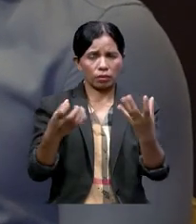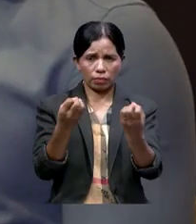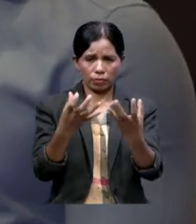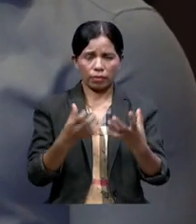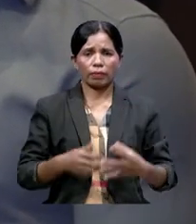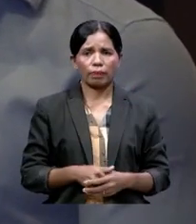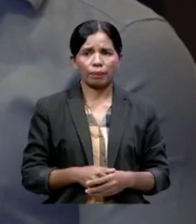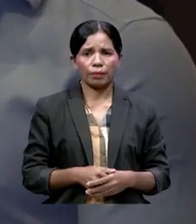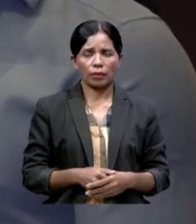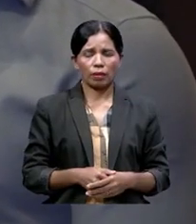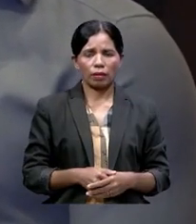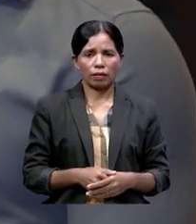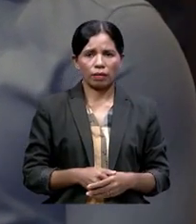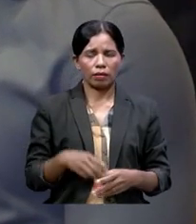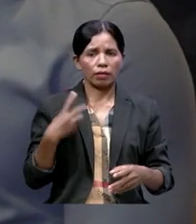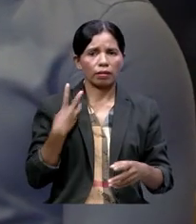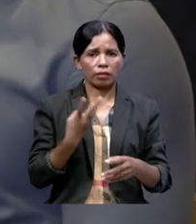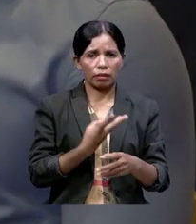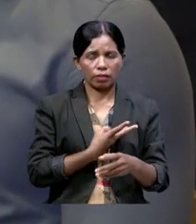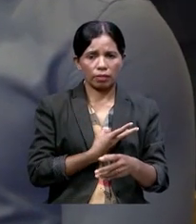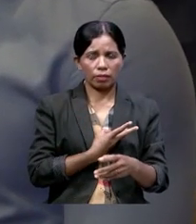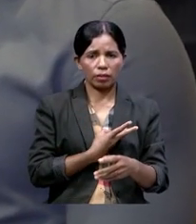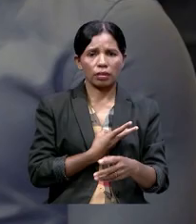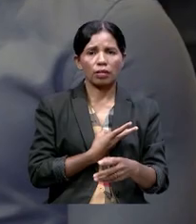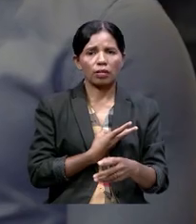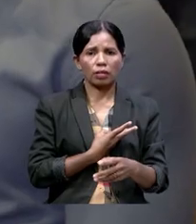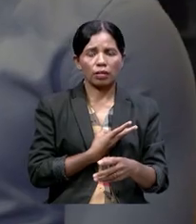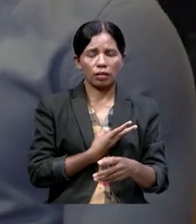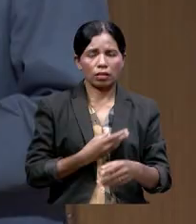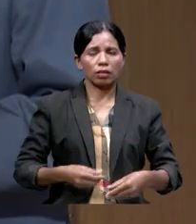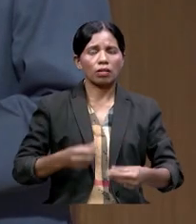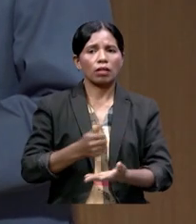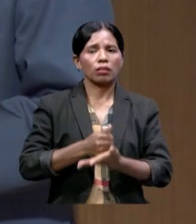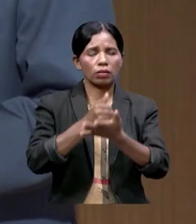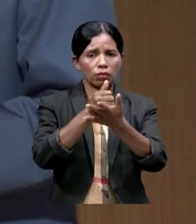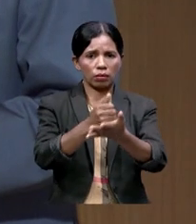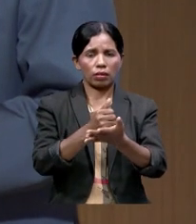and the empowerment of our human potential,